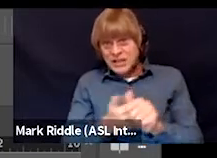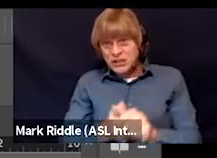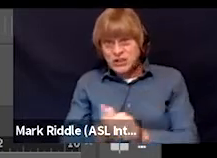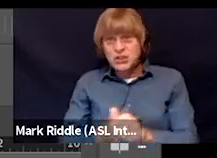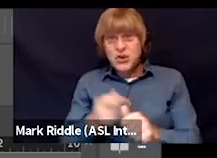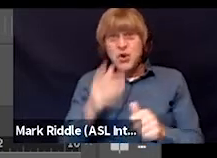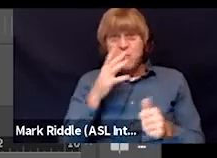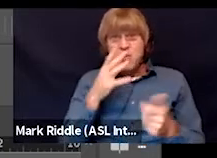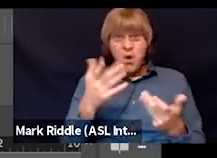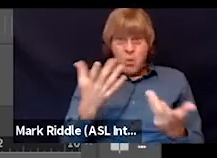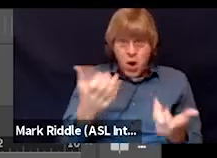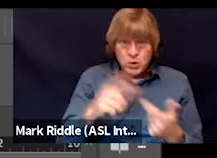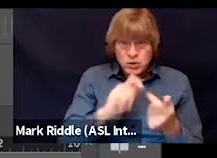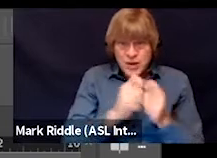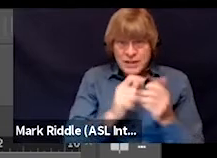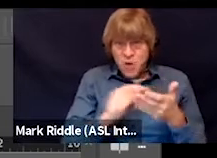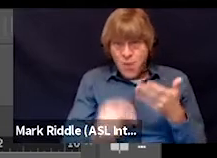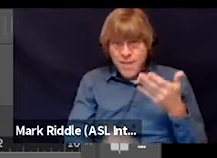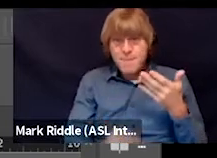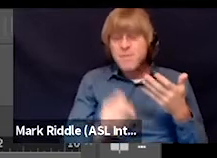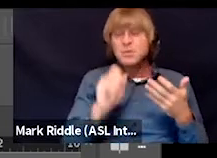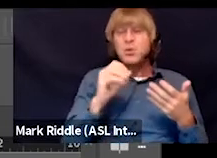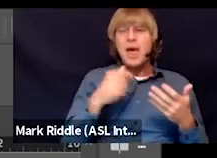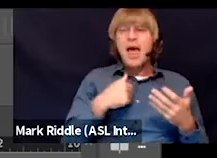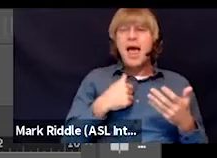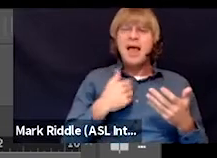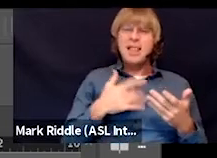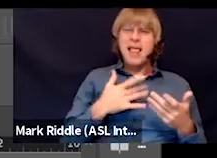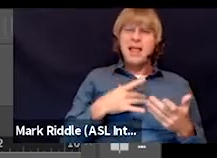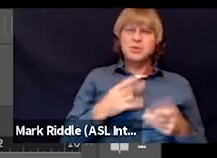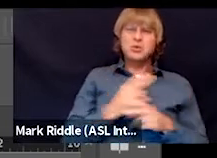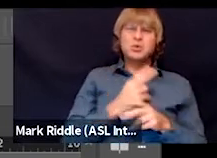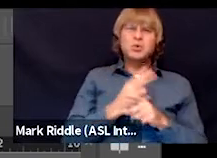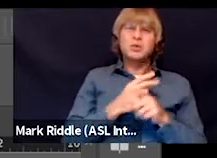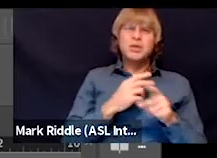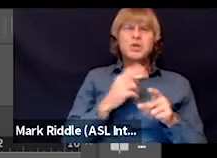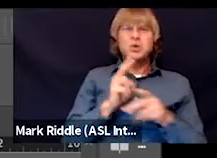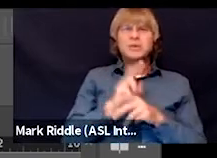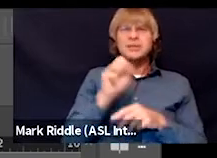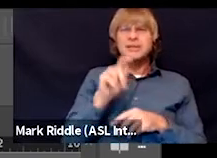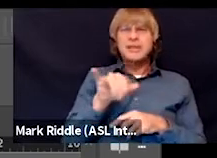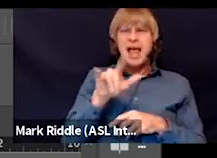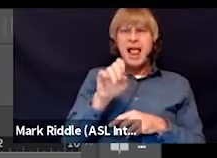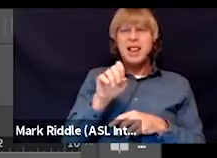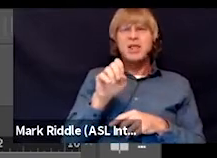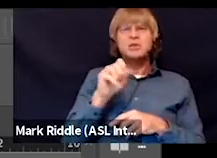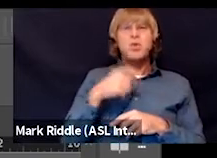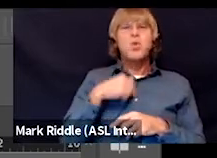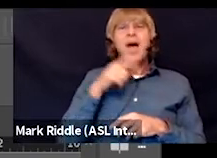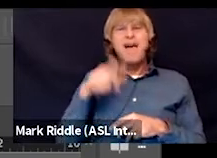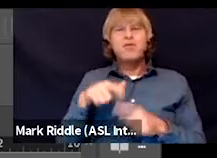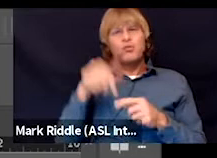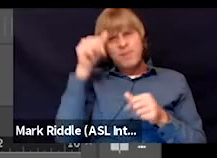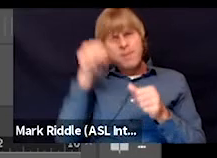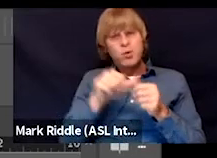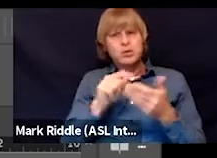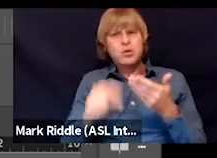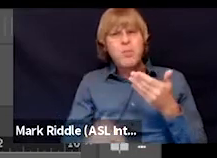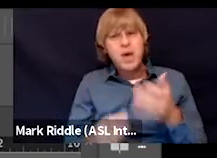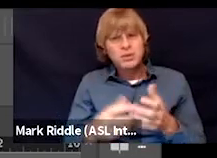to want to? So I'm a big believer in sort of using styles so I don't have to remember so